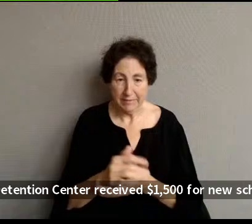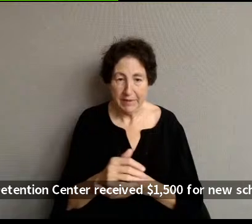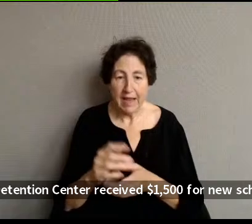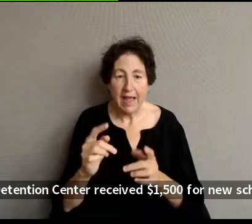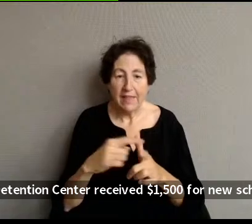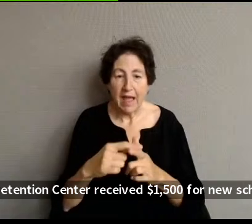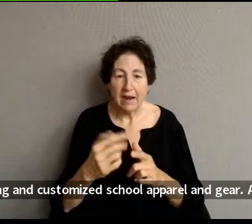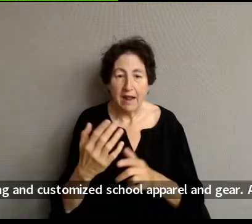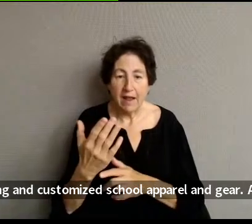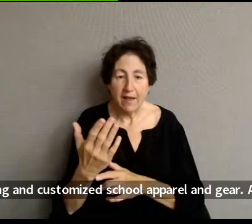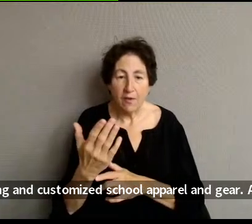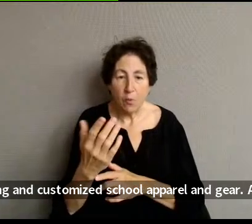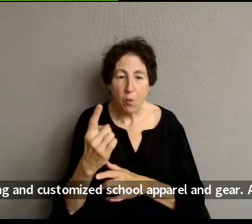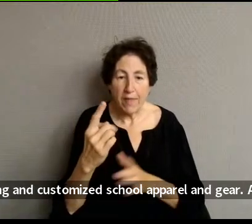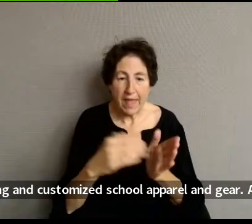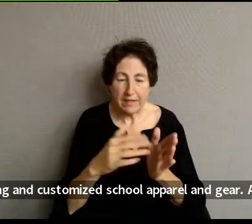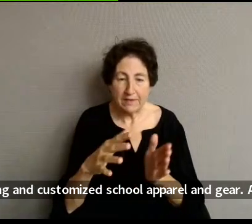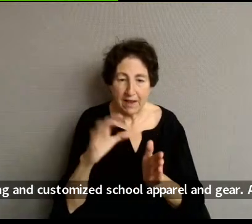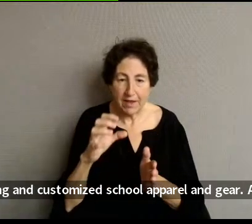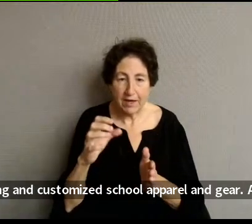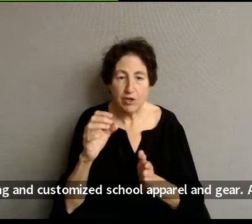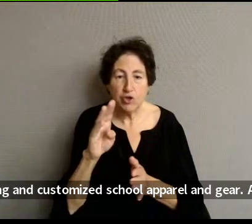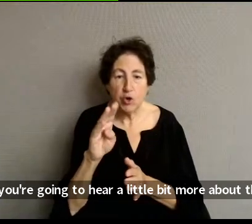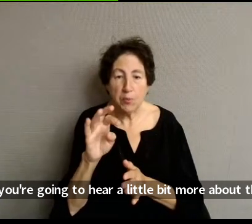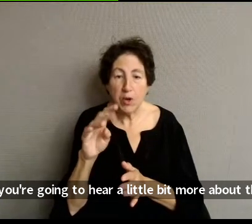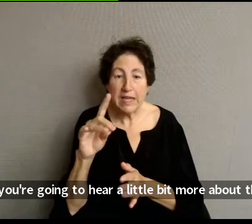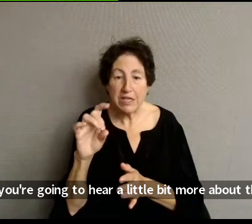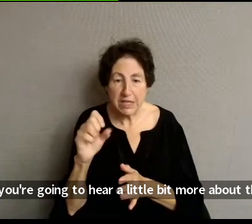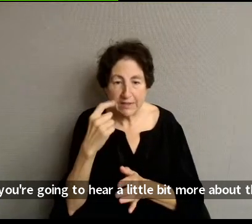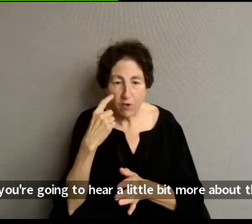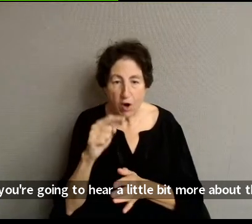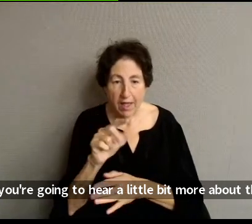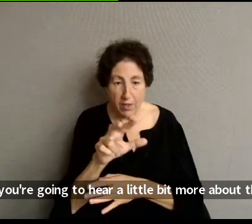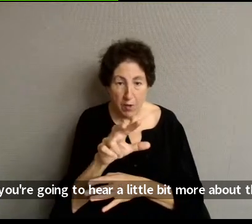awarded $1,500 to the Bridges program for a 3D